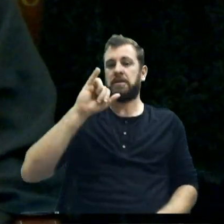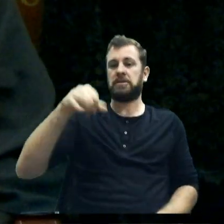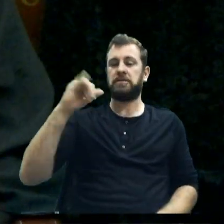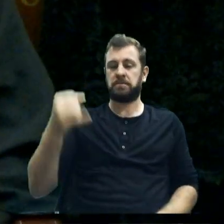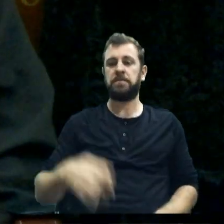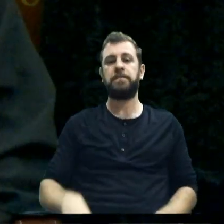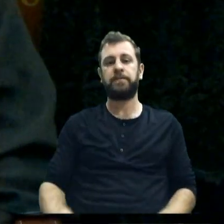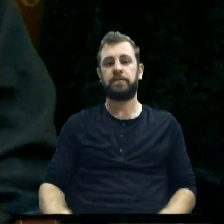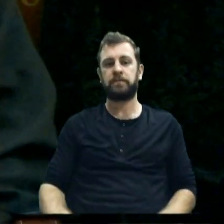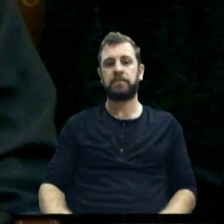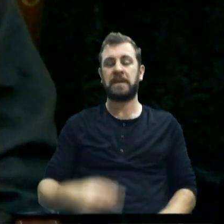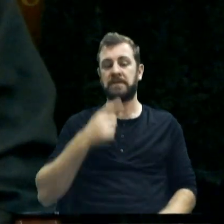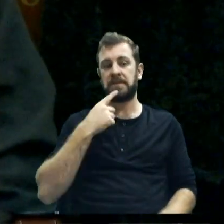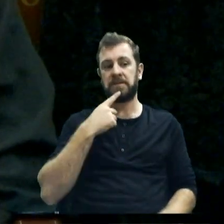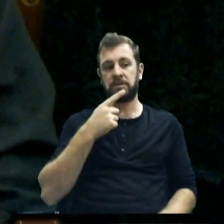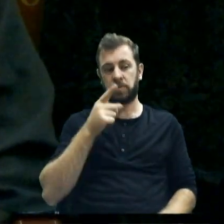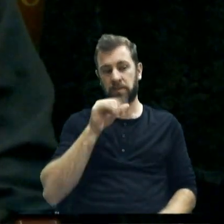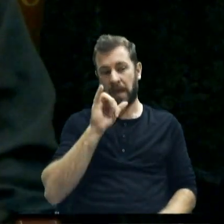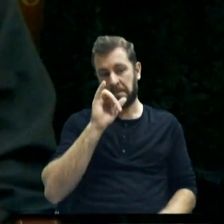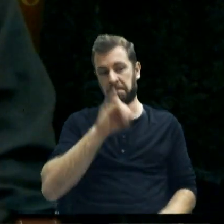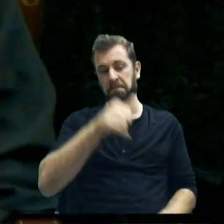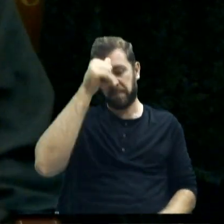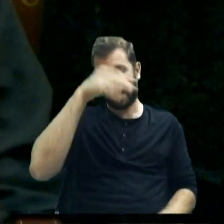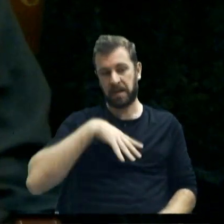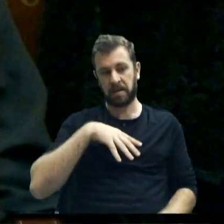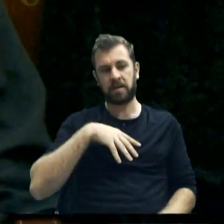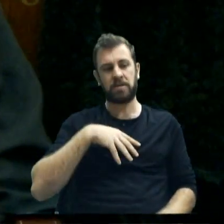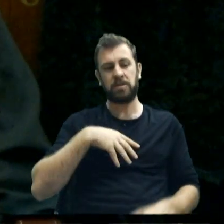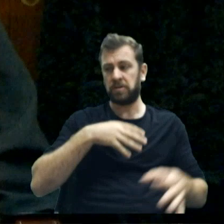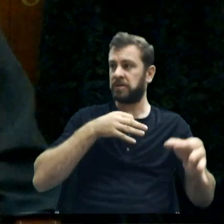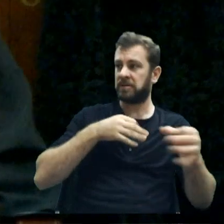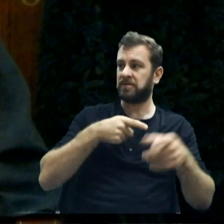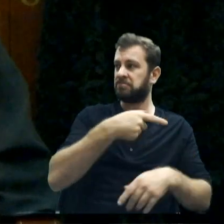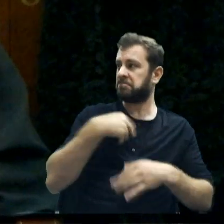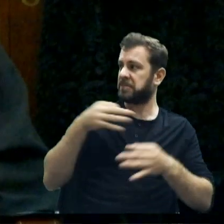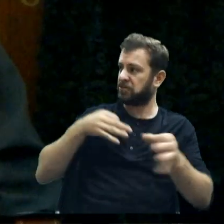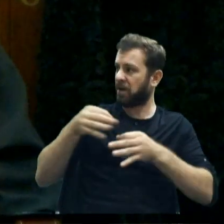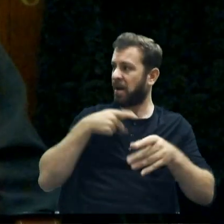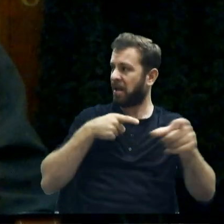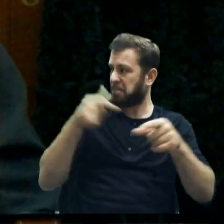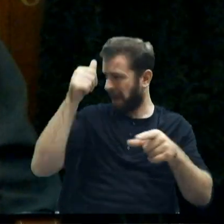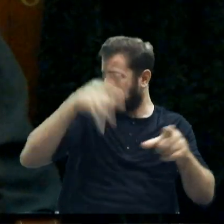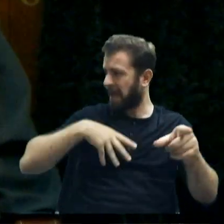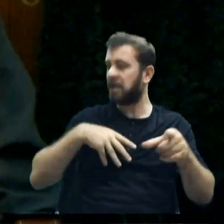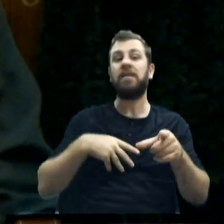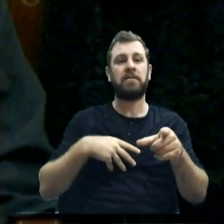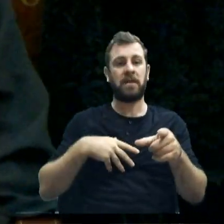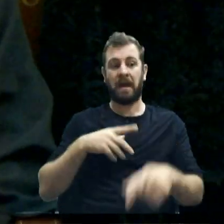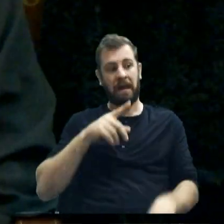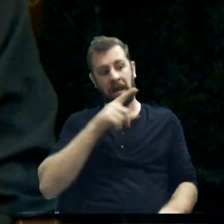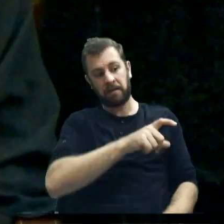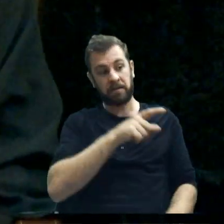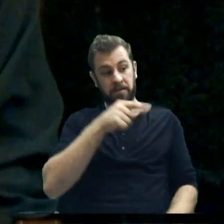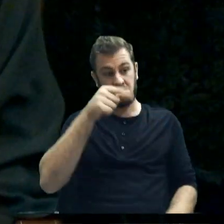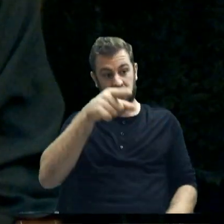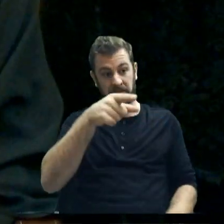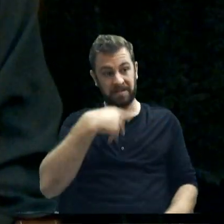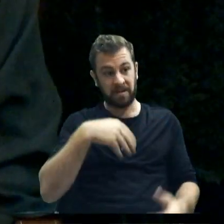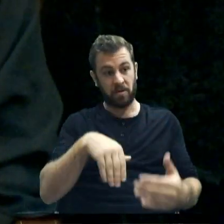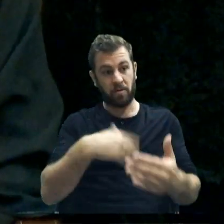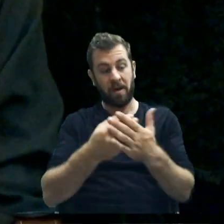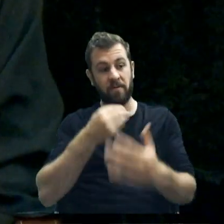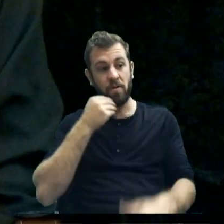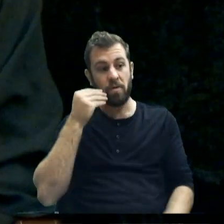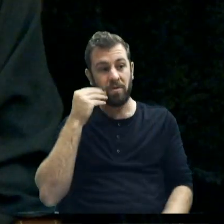says to that man, the imam, after he's done describing this man's hajj, the imam asks this individual, did this man come alone to hajj or was he